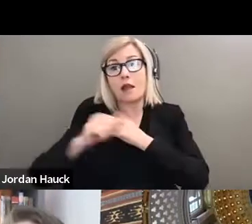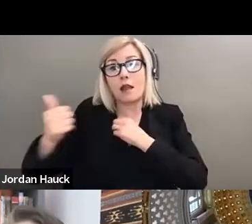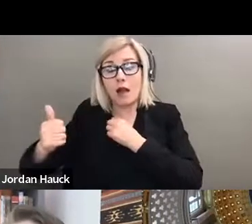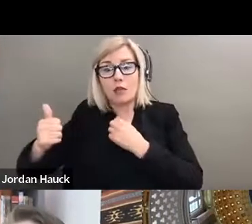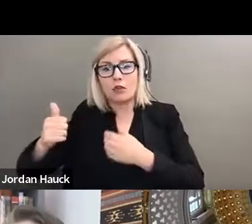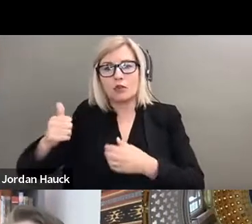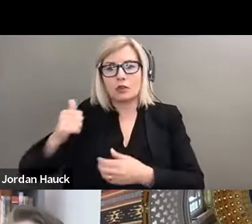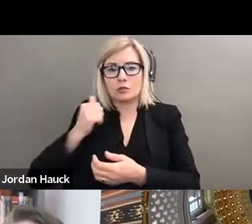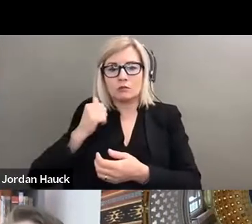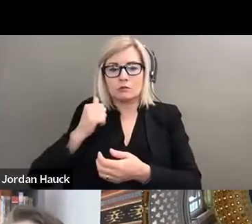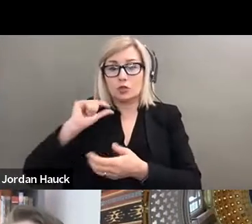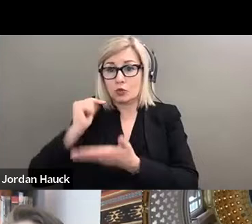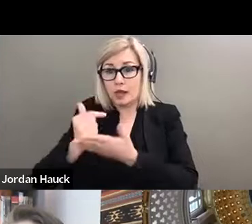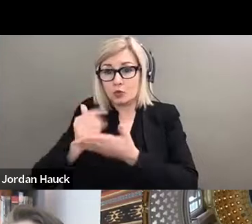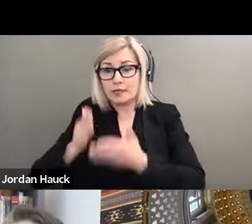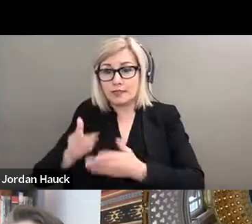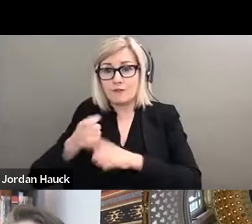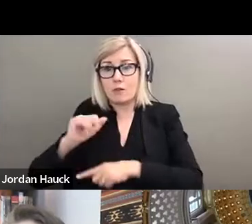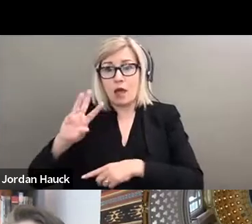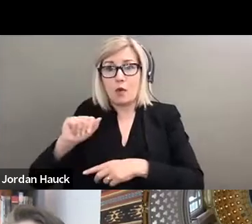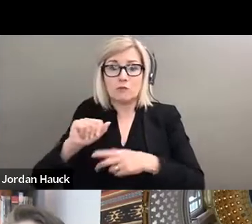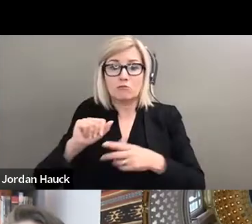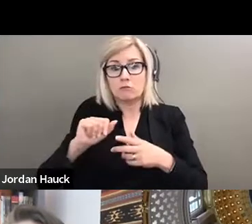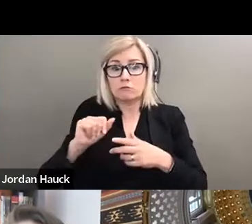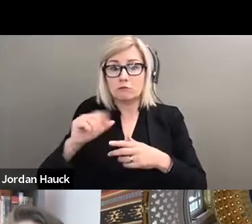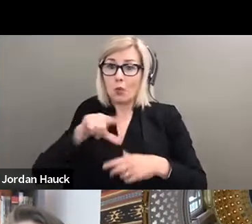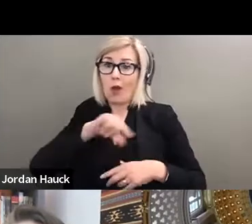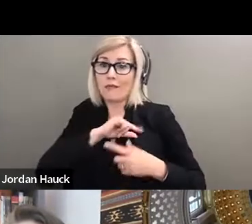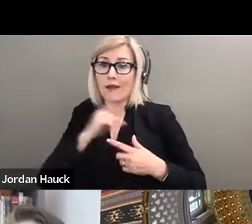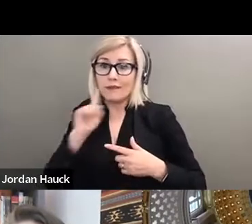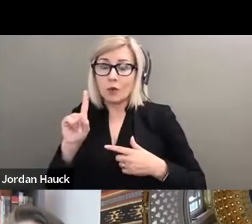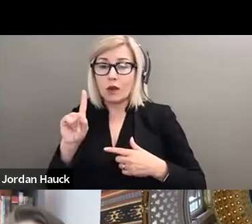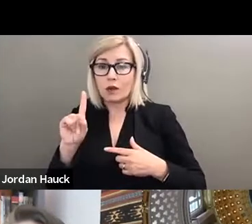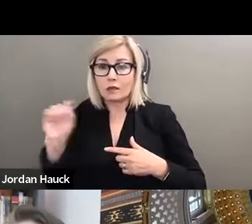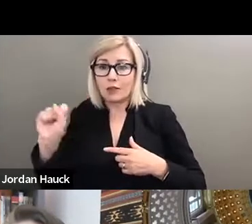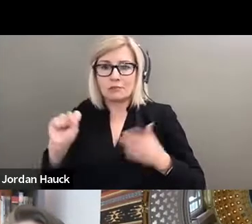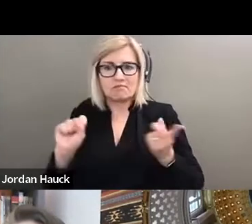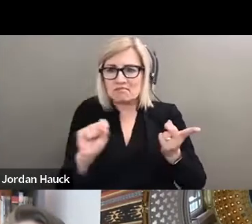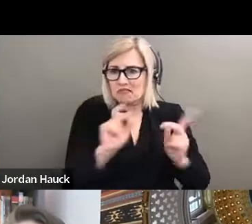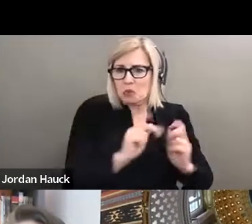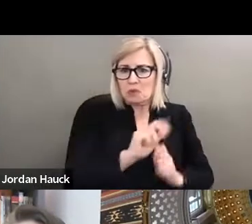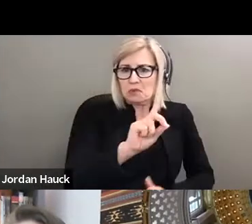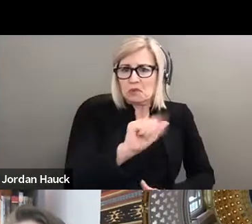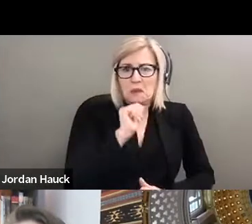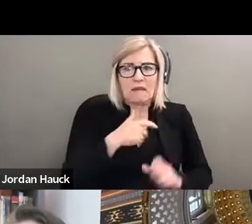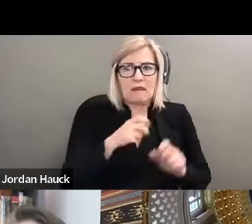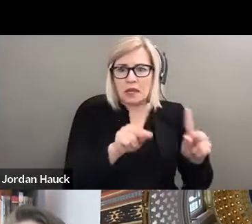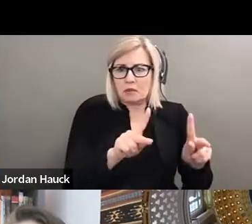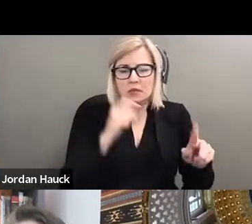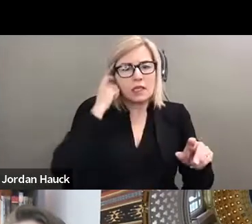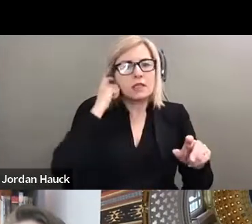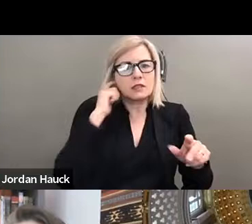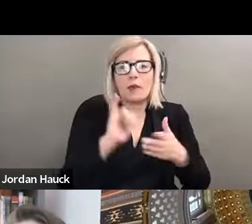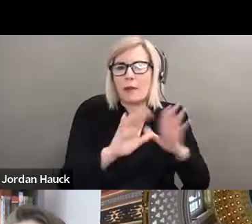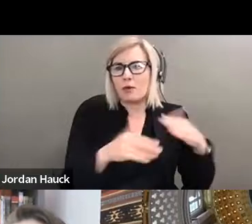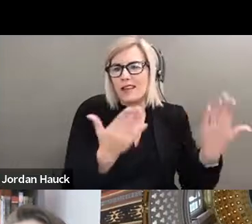from Iowa are eligible for scholarships. People with disabilities have not always had that option. So that would provide that for them. Really